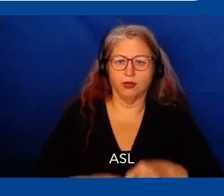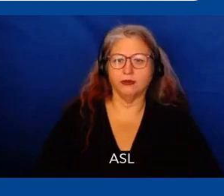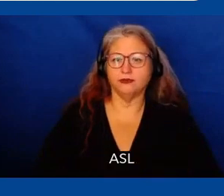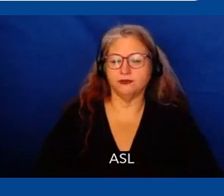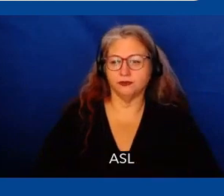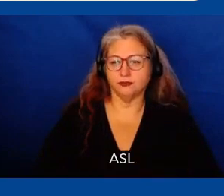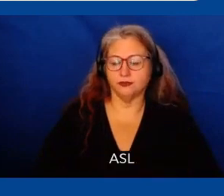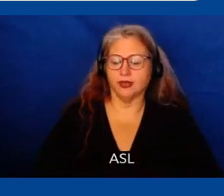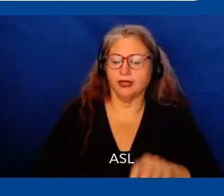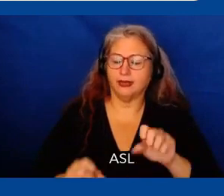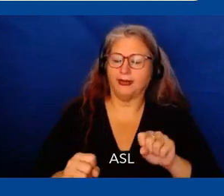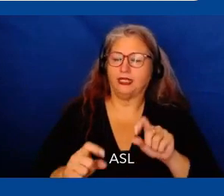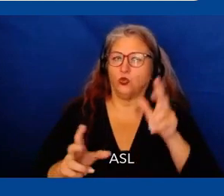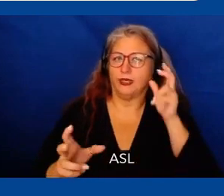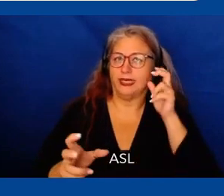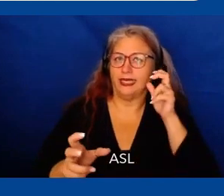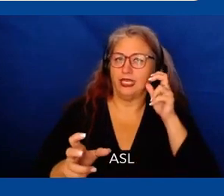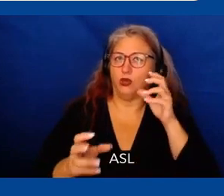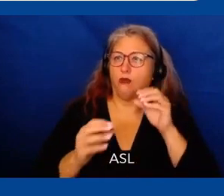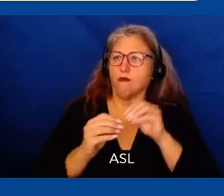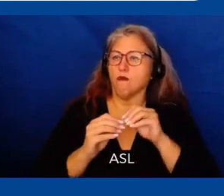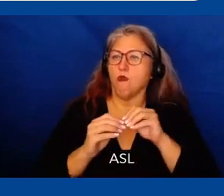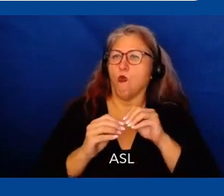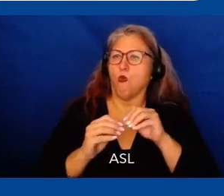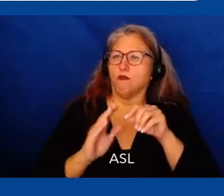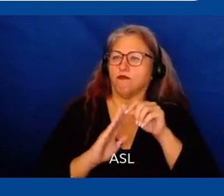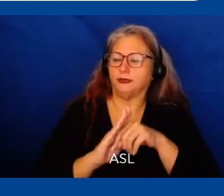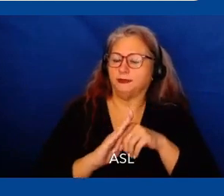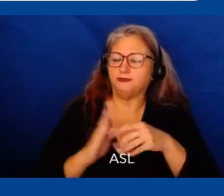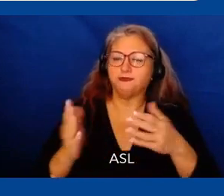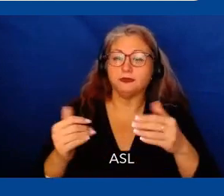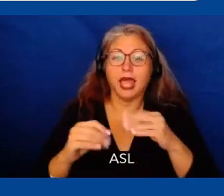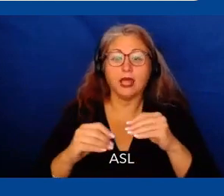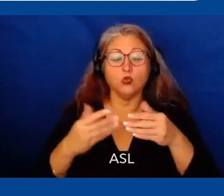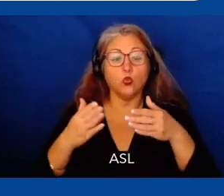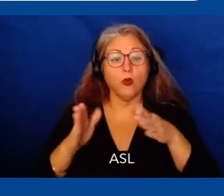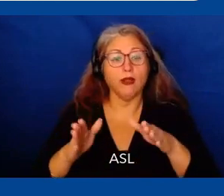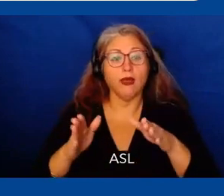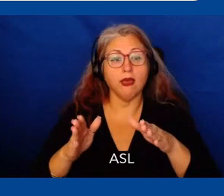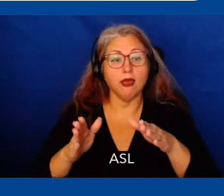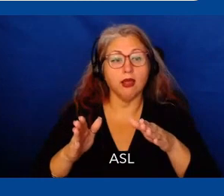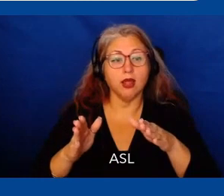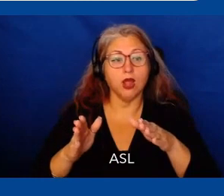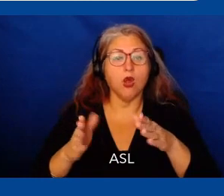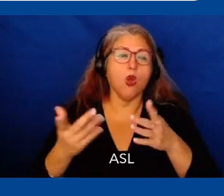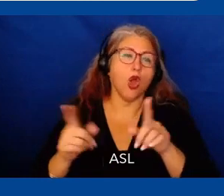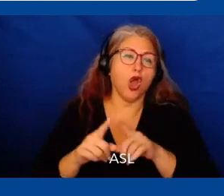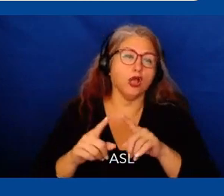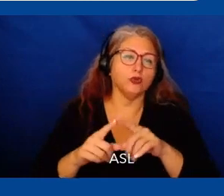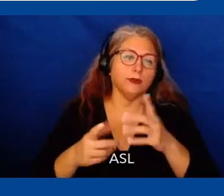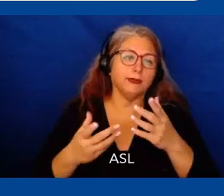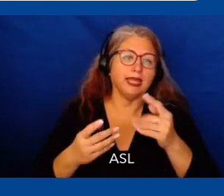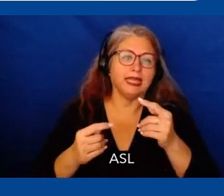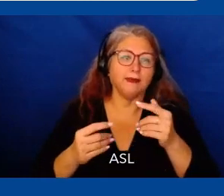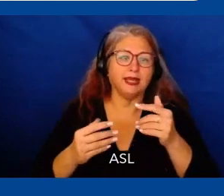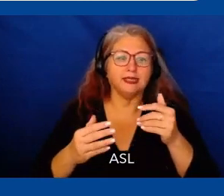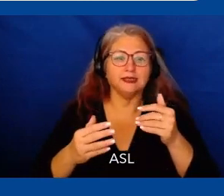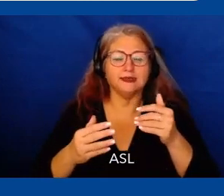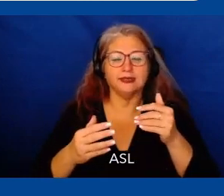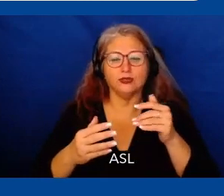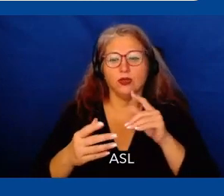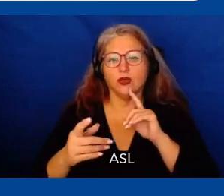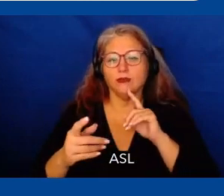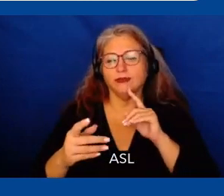whole phenomenon, for one thing, and to allow the kind of, and then getting a little bit maybe towards the other part of your